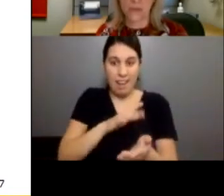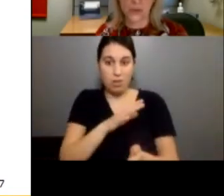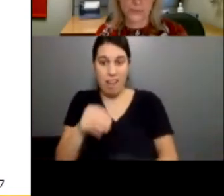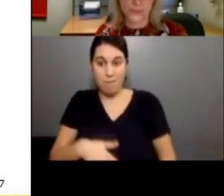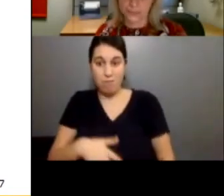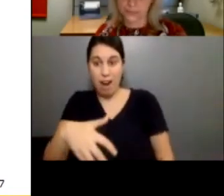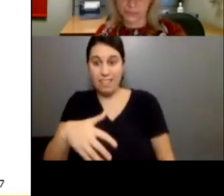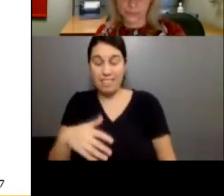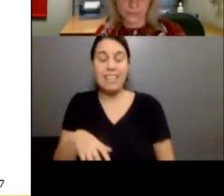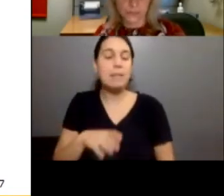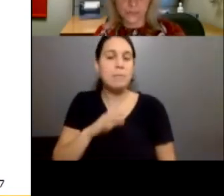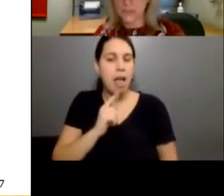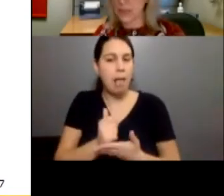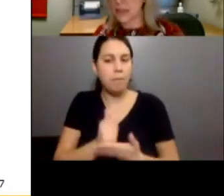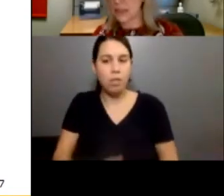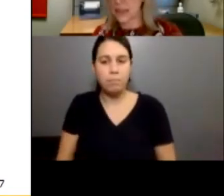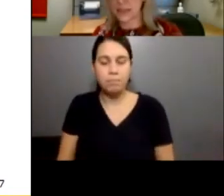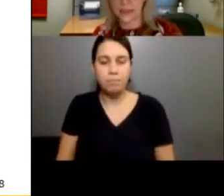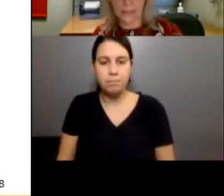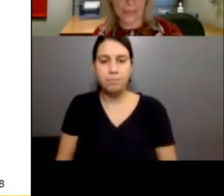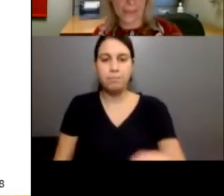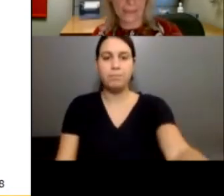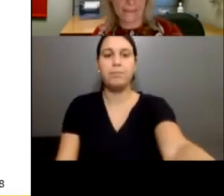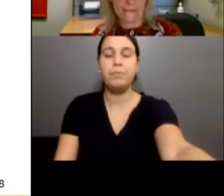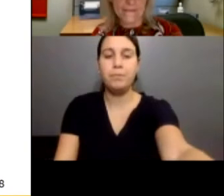extremely helpful. Next slide.